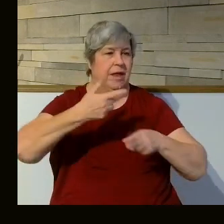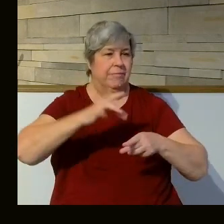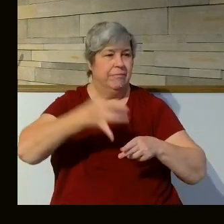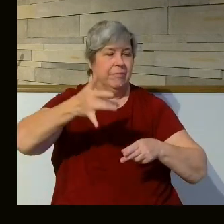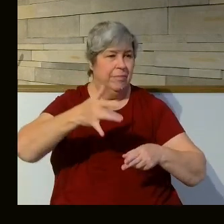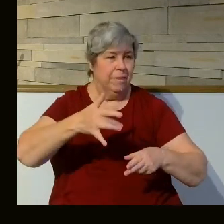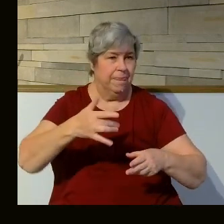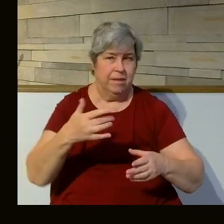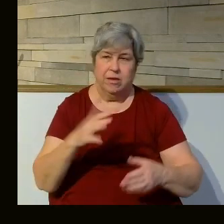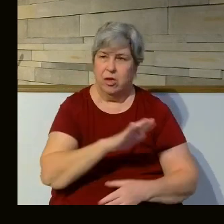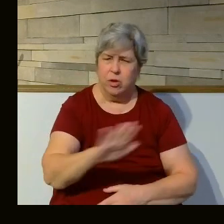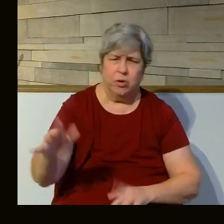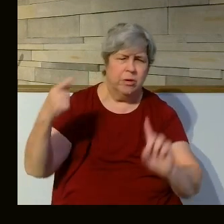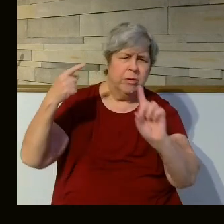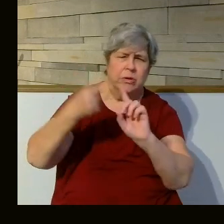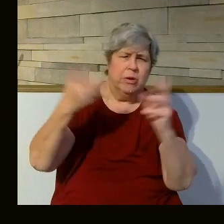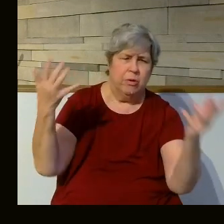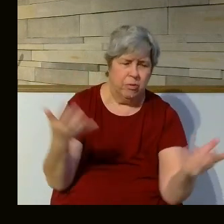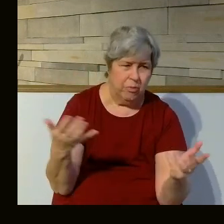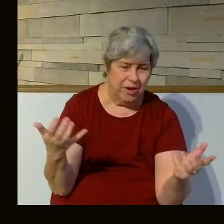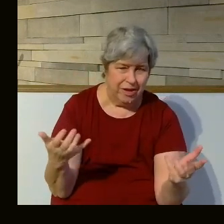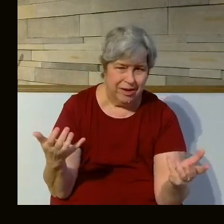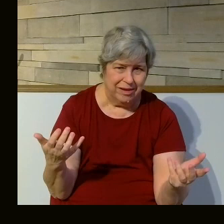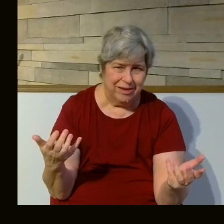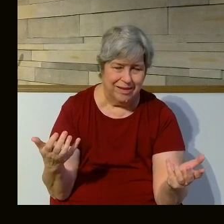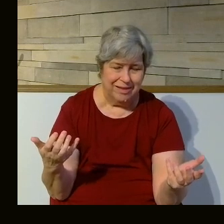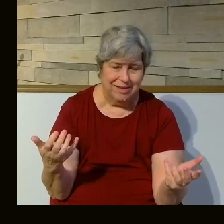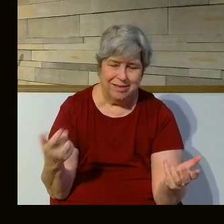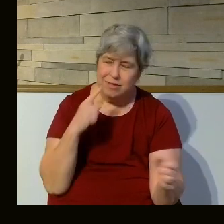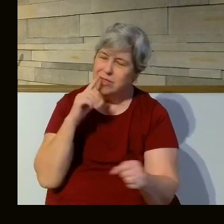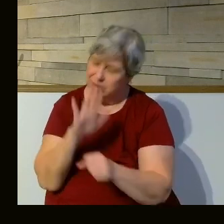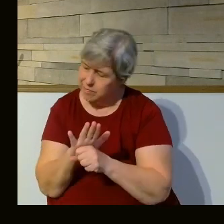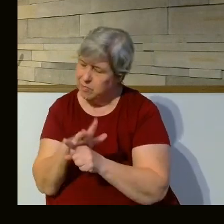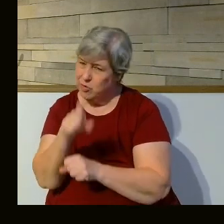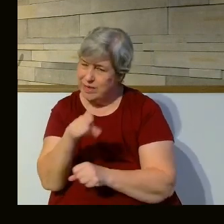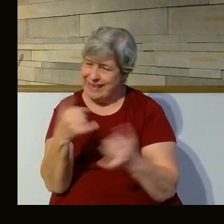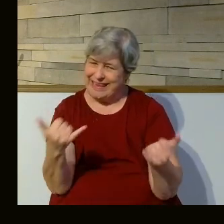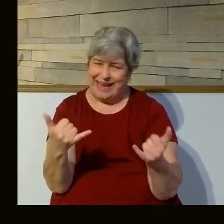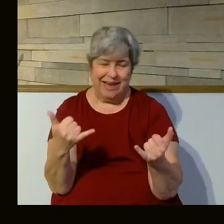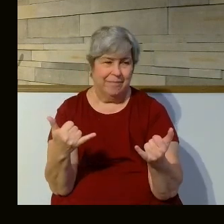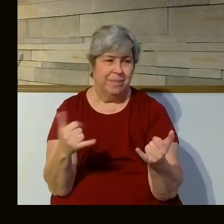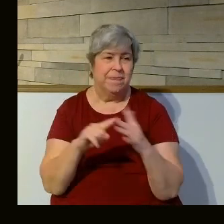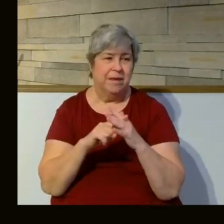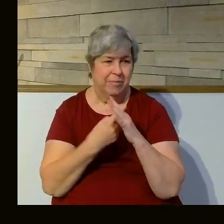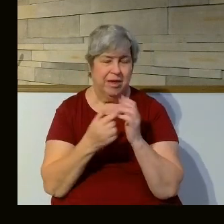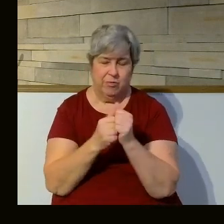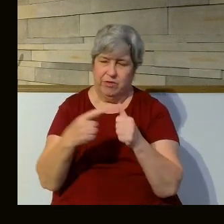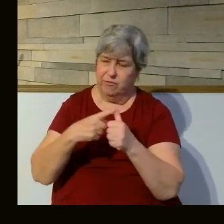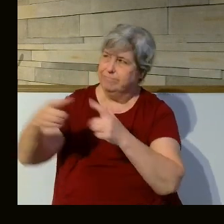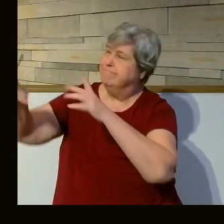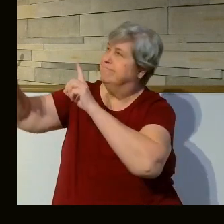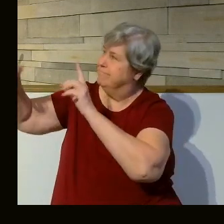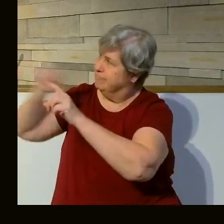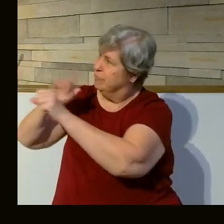What end do you want for yourself? The commitment that you need to make today begins with the commitment of